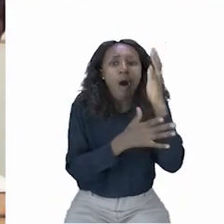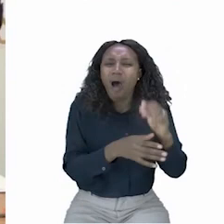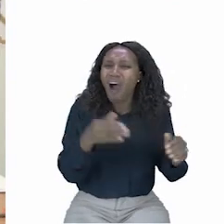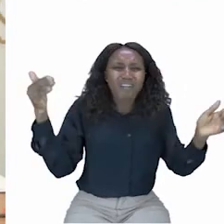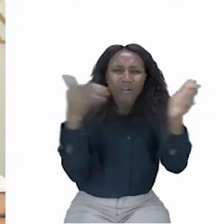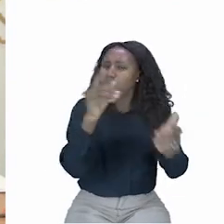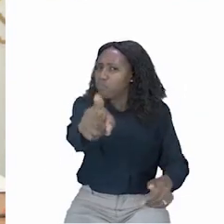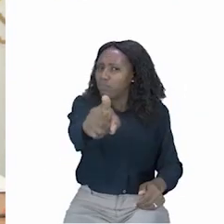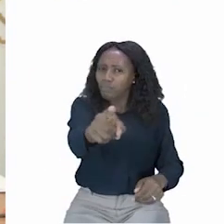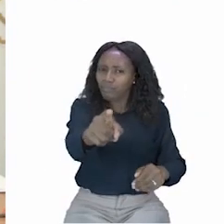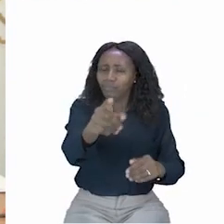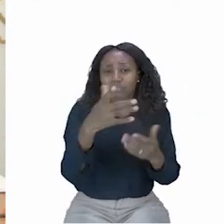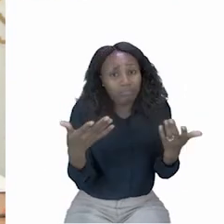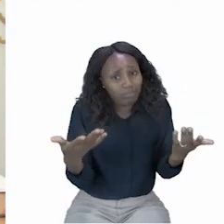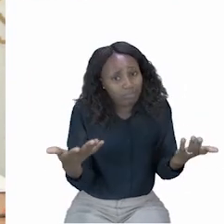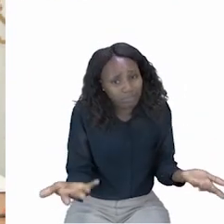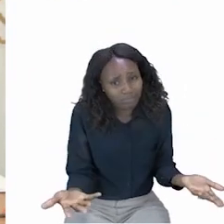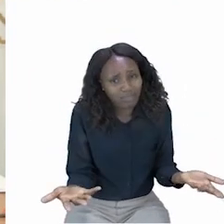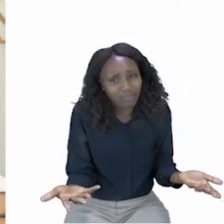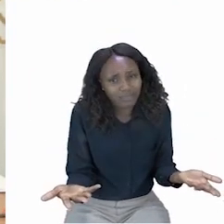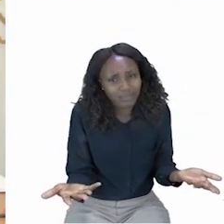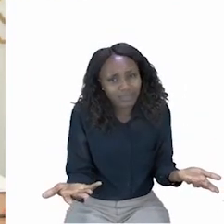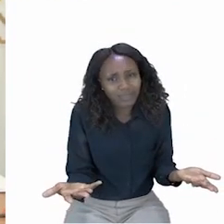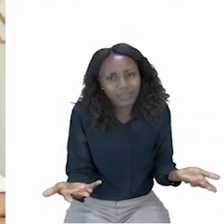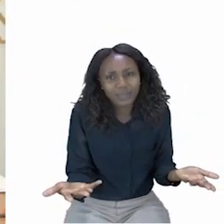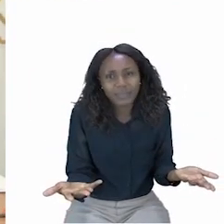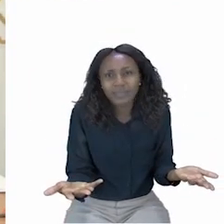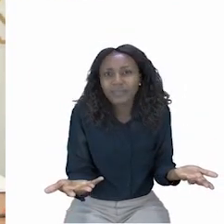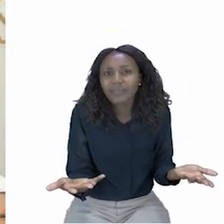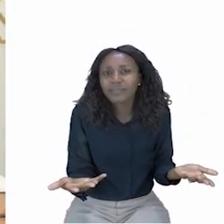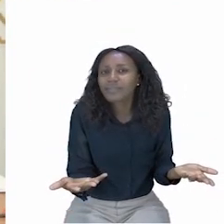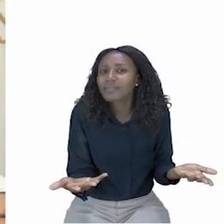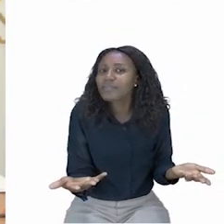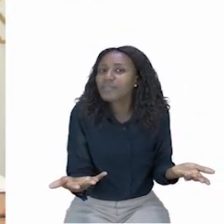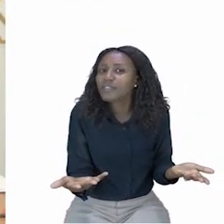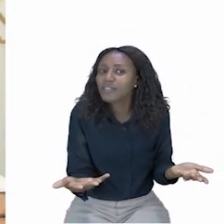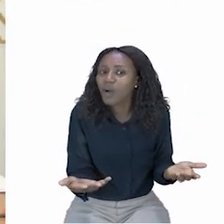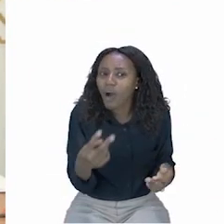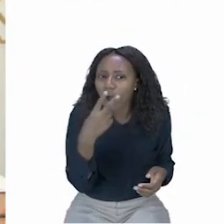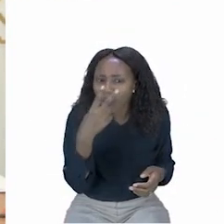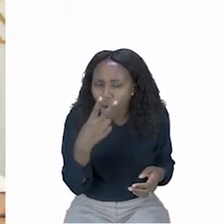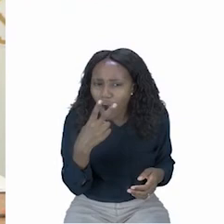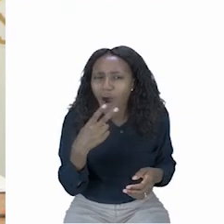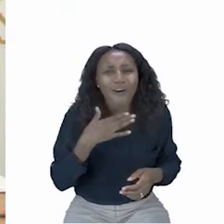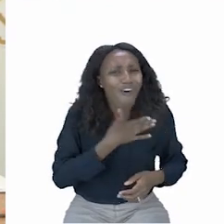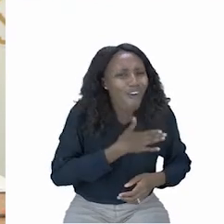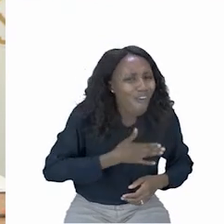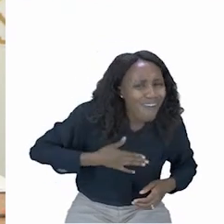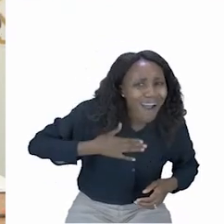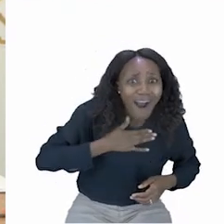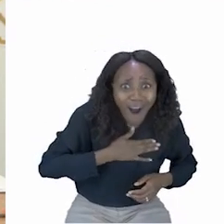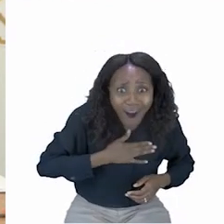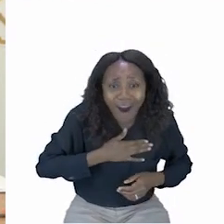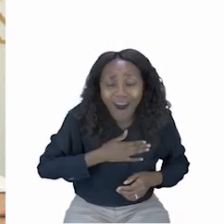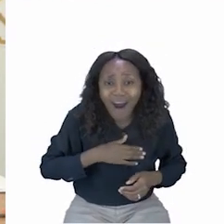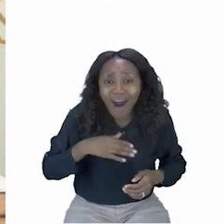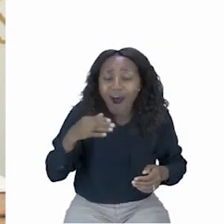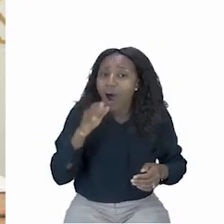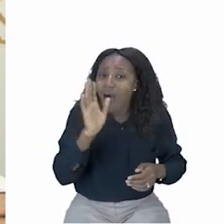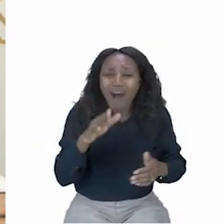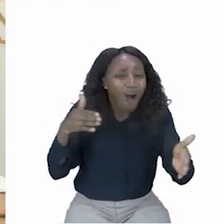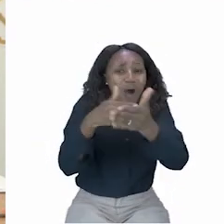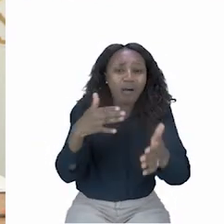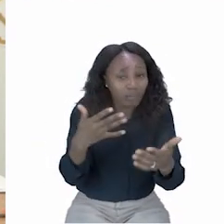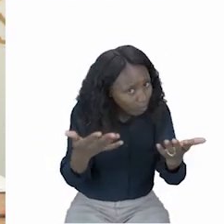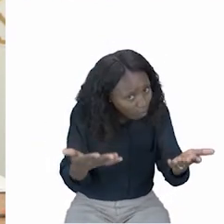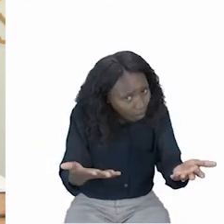bus! And you can tell that there is an emotion there that is being expressed, which is